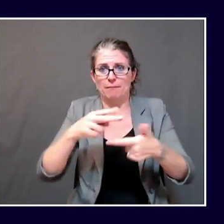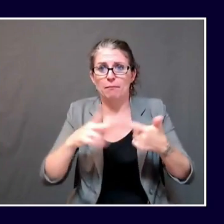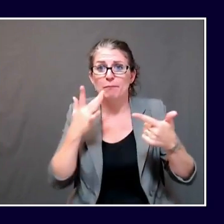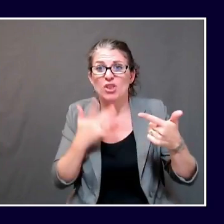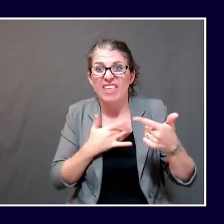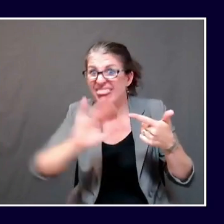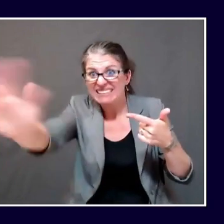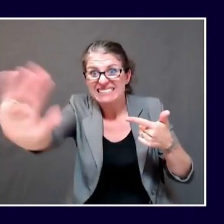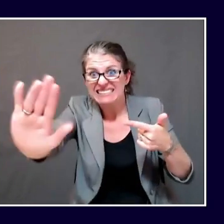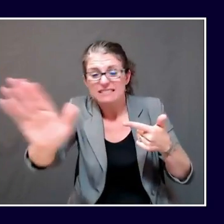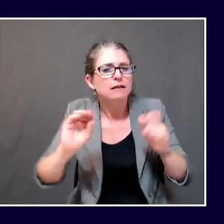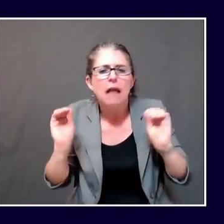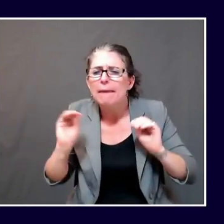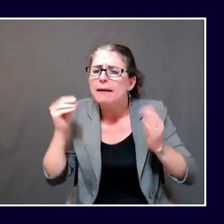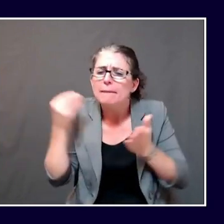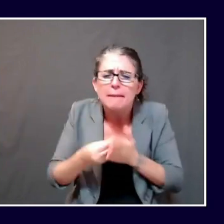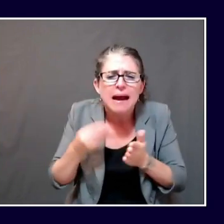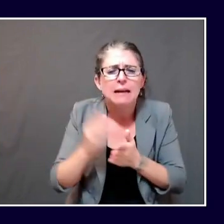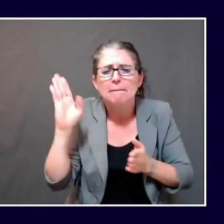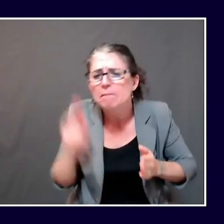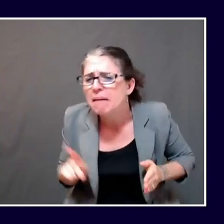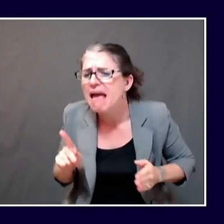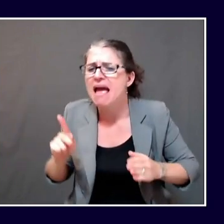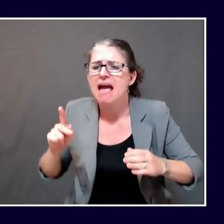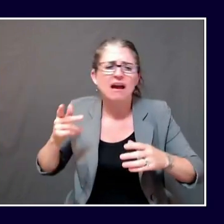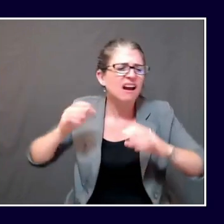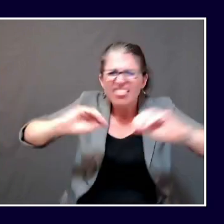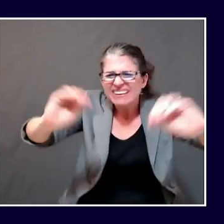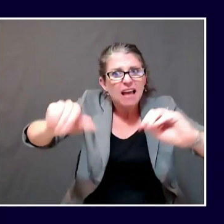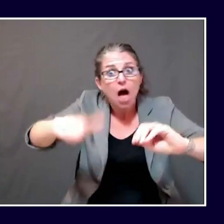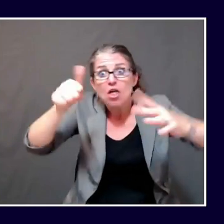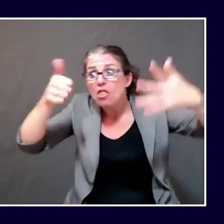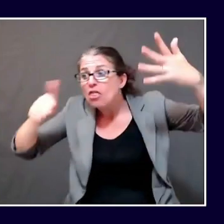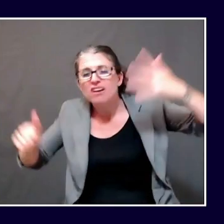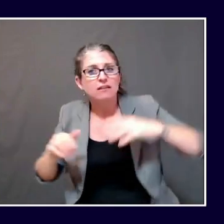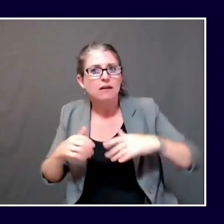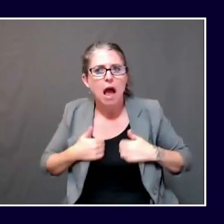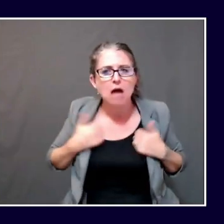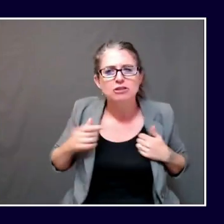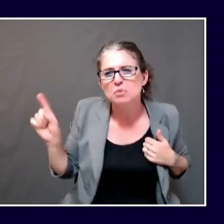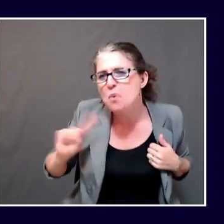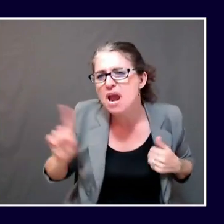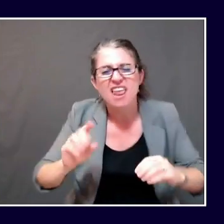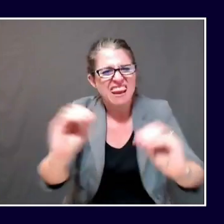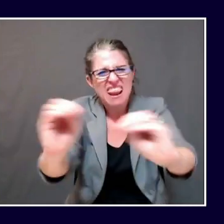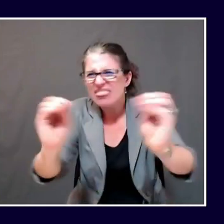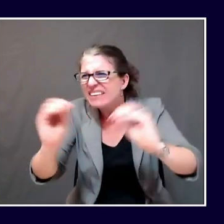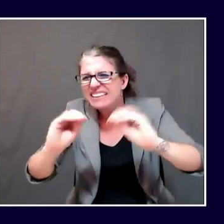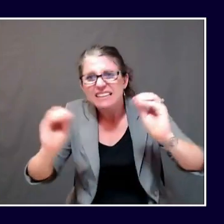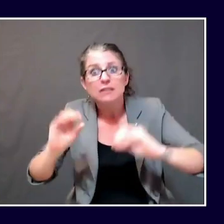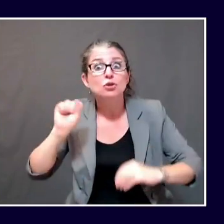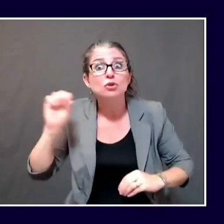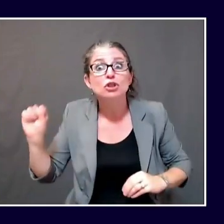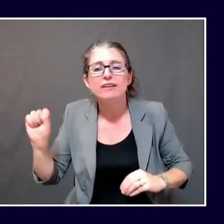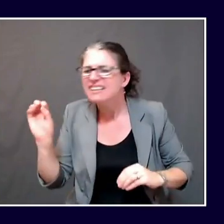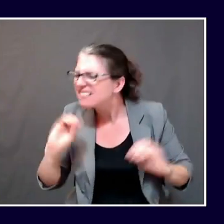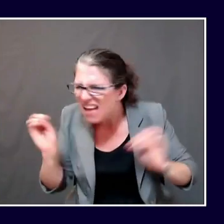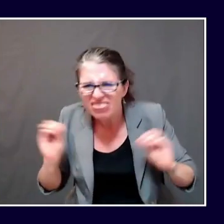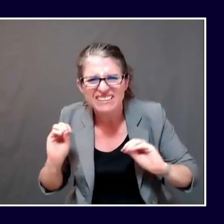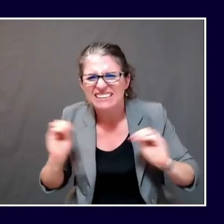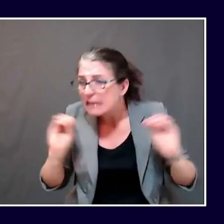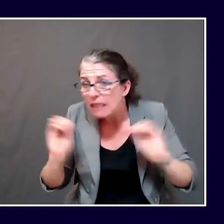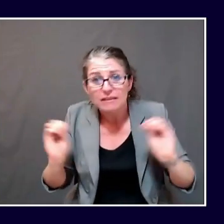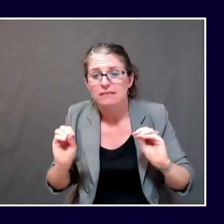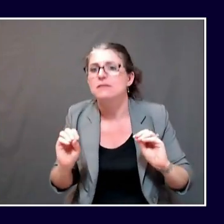finances. So if there are concerns, the best thing to do is to say, thank you for your call. I'd like to just call the Maine